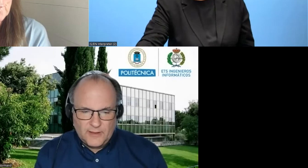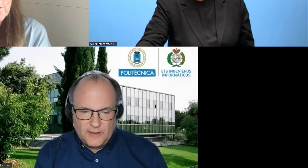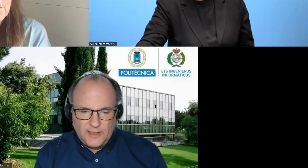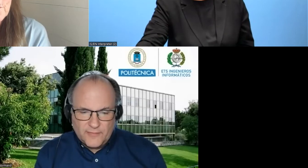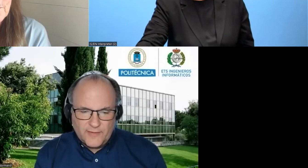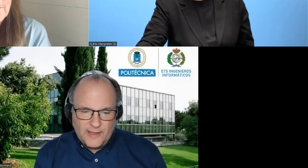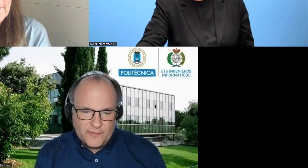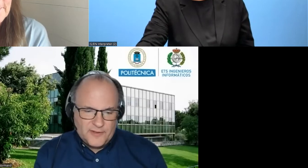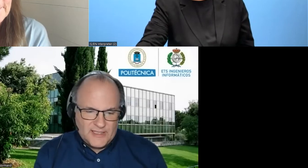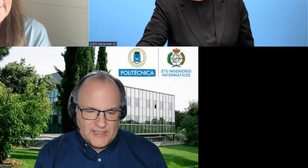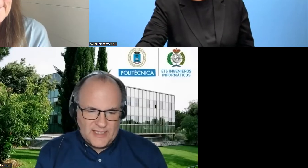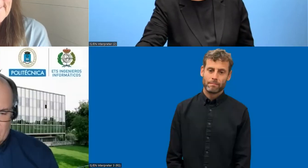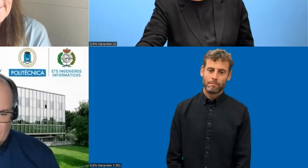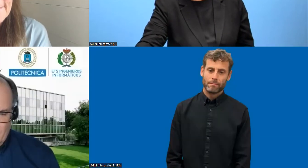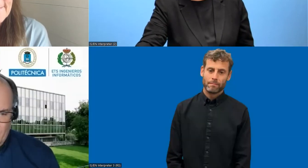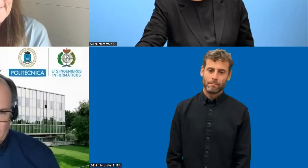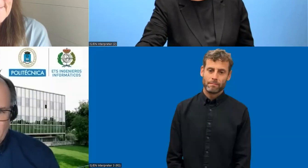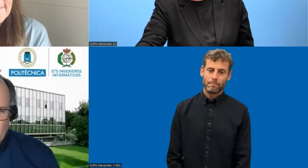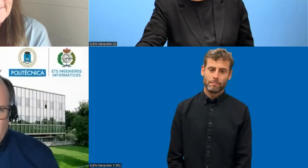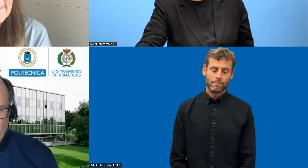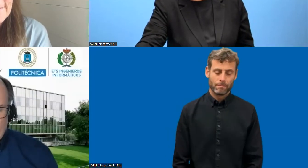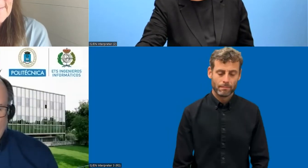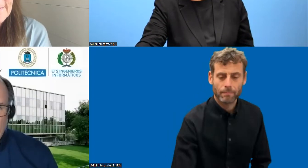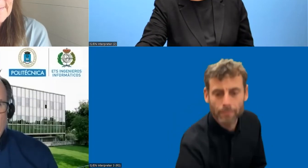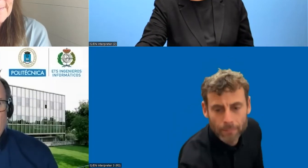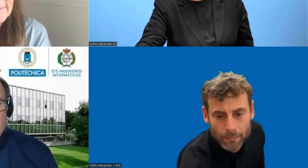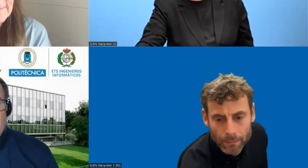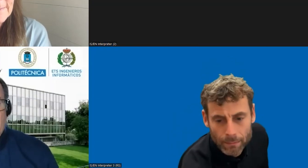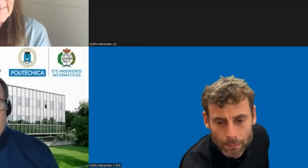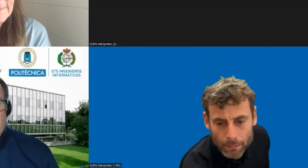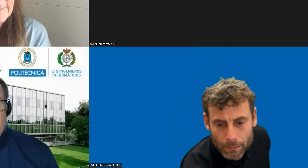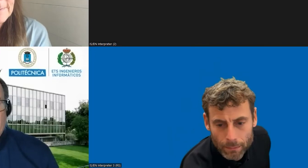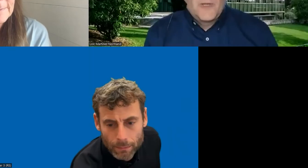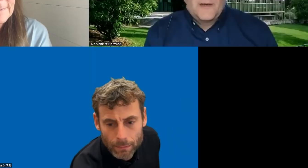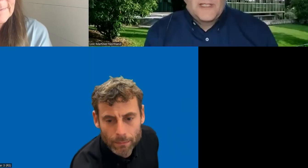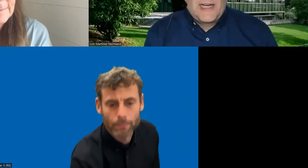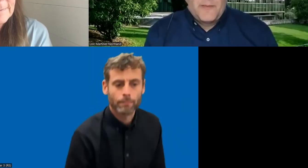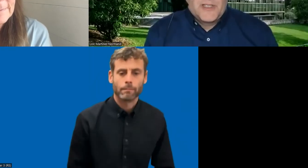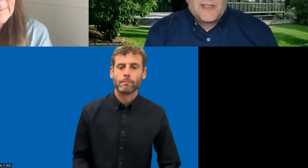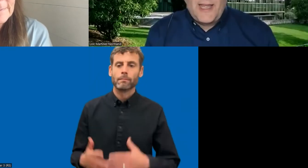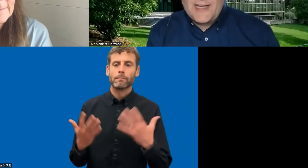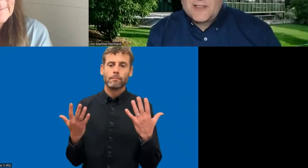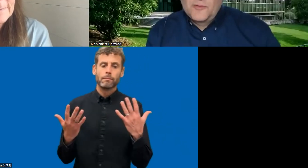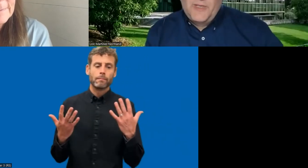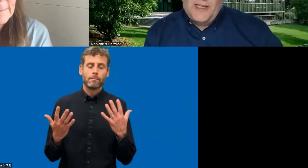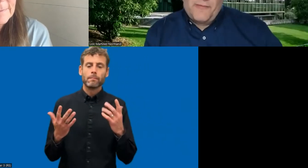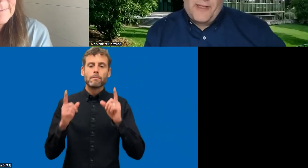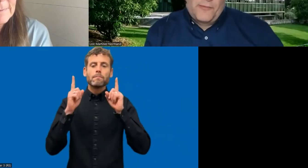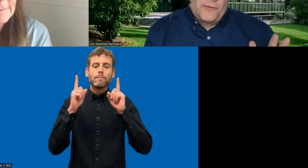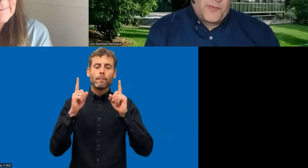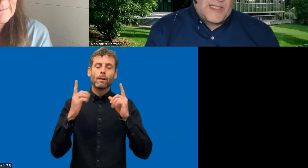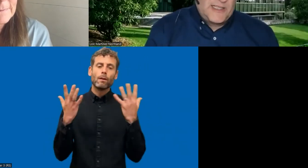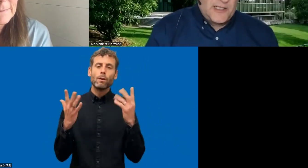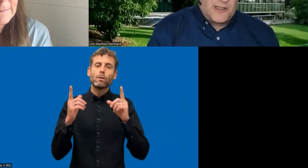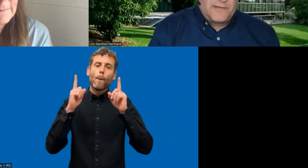if ever there's such a how-to document, it has to be without disclaimers. It has to be a